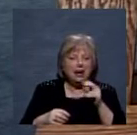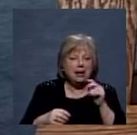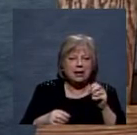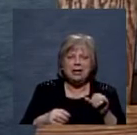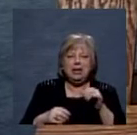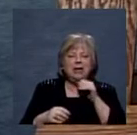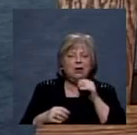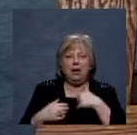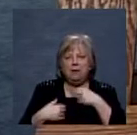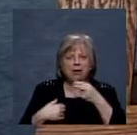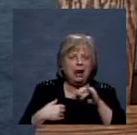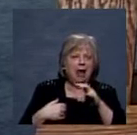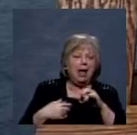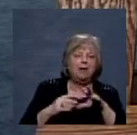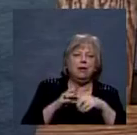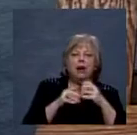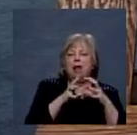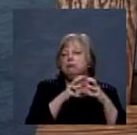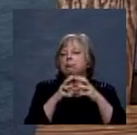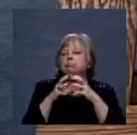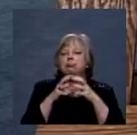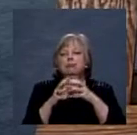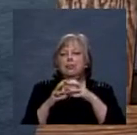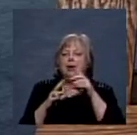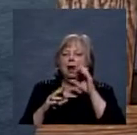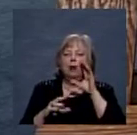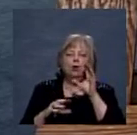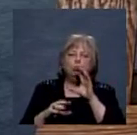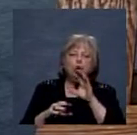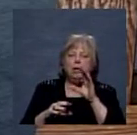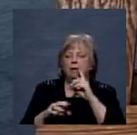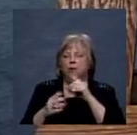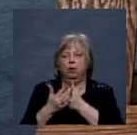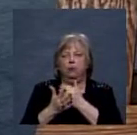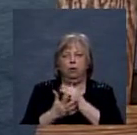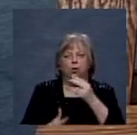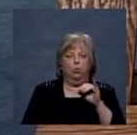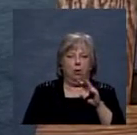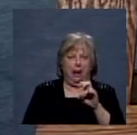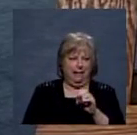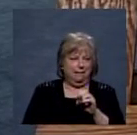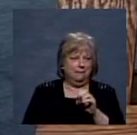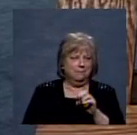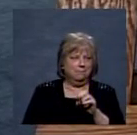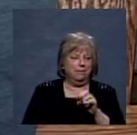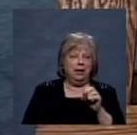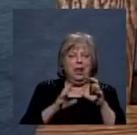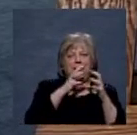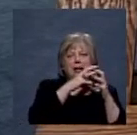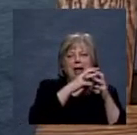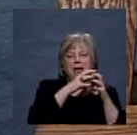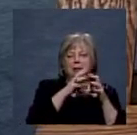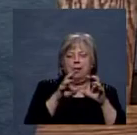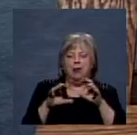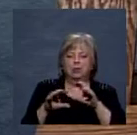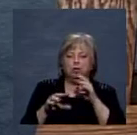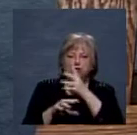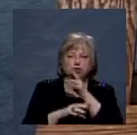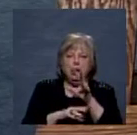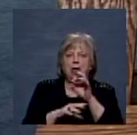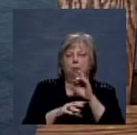out looking for a new hive. And they alight on azalea bushes or wherever on a tree. And very scouts are going out and looking